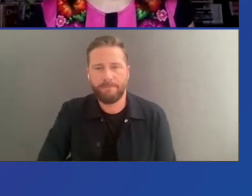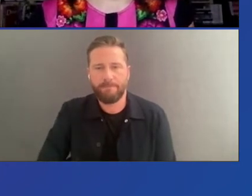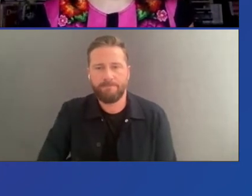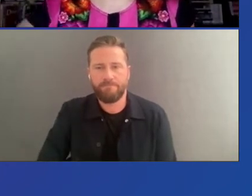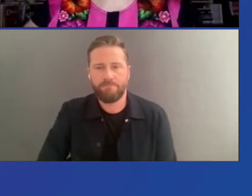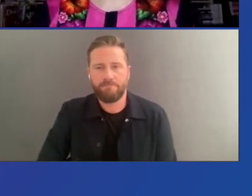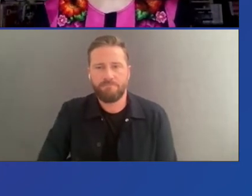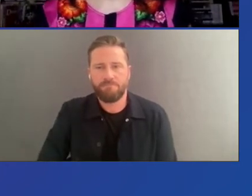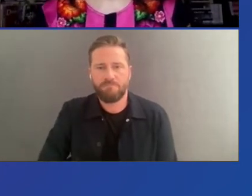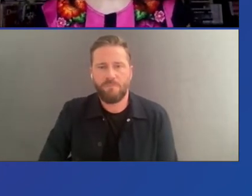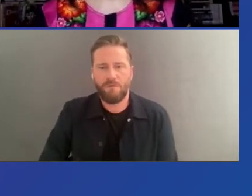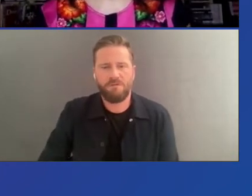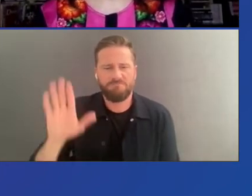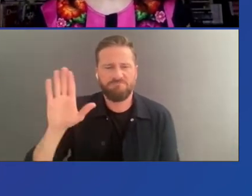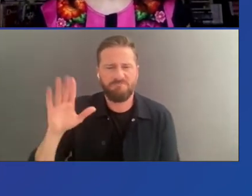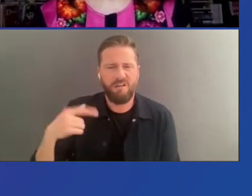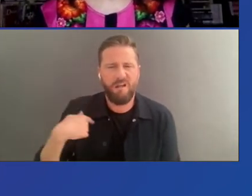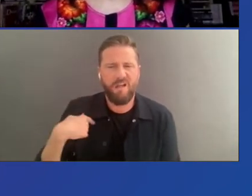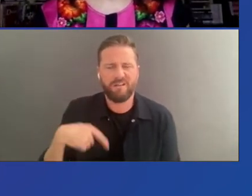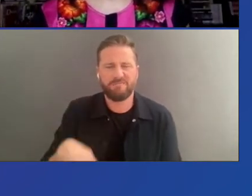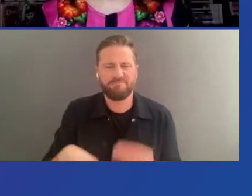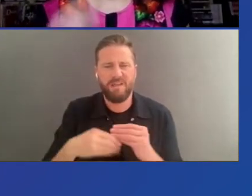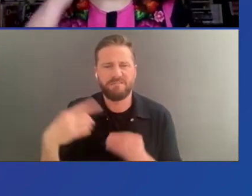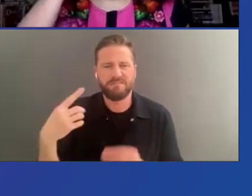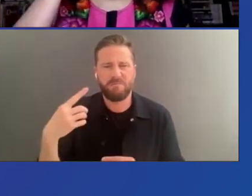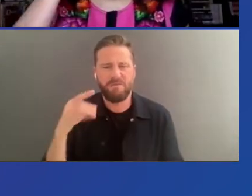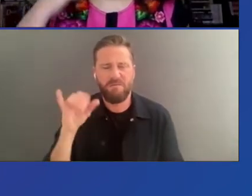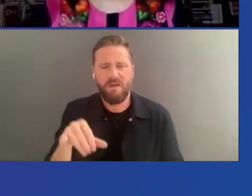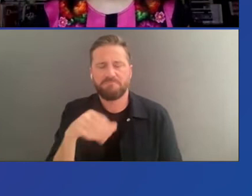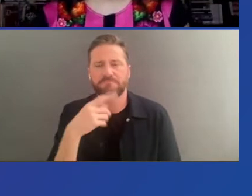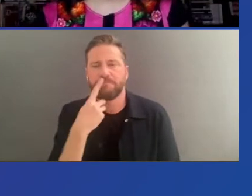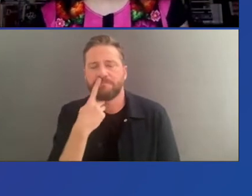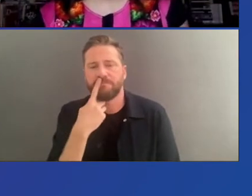I think I could say a little something about that.